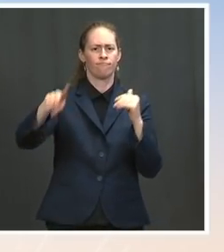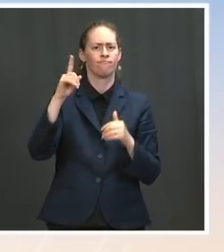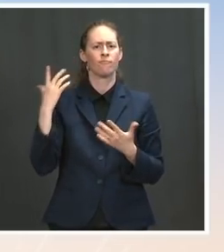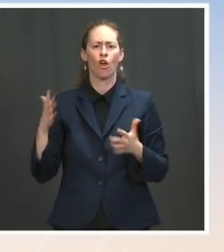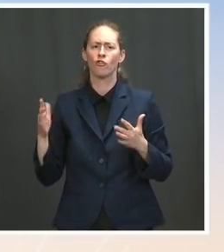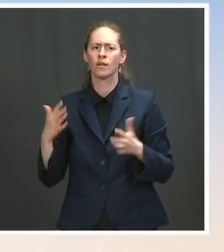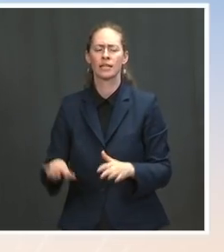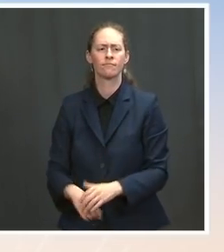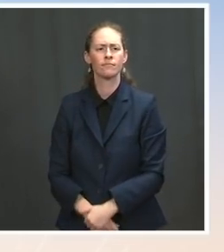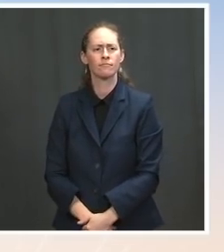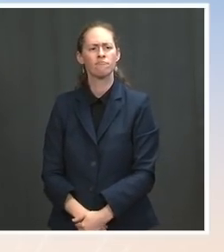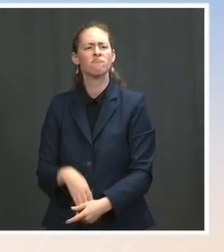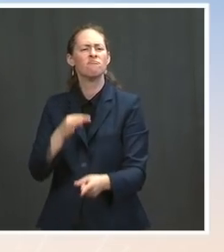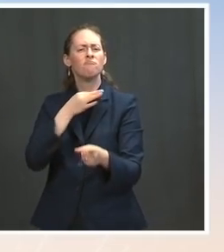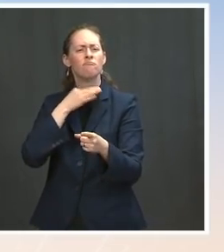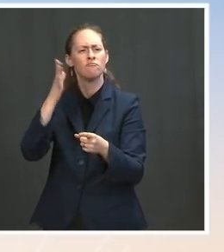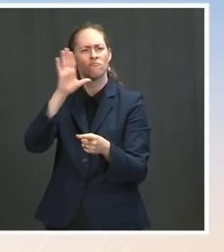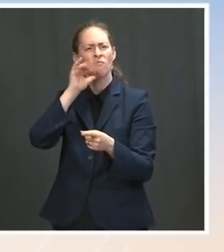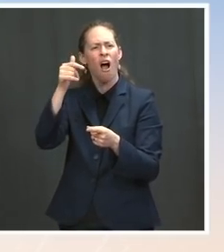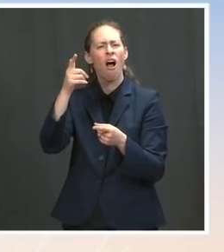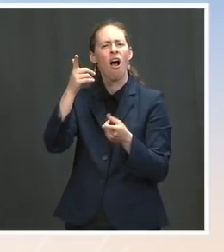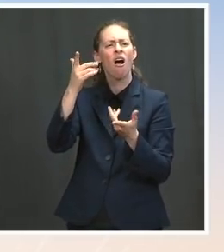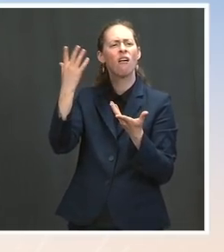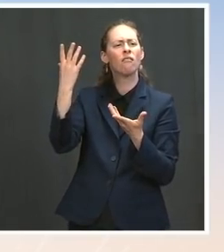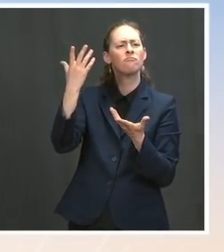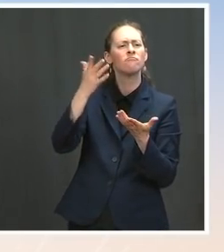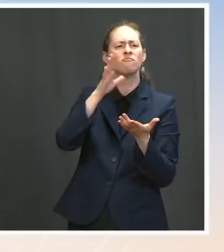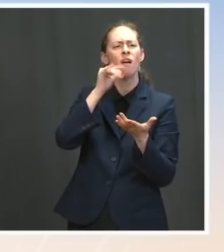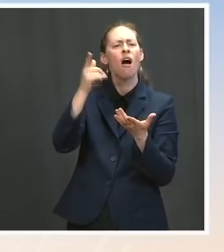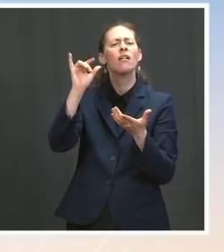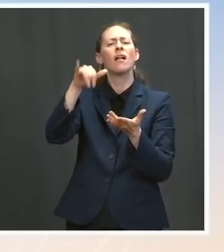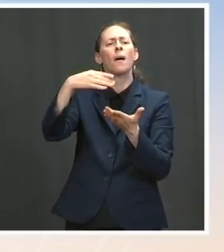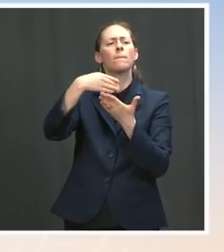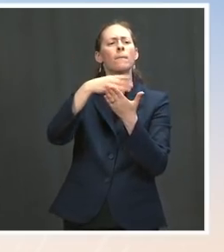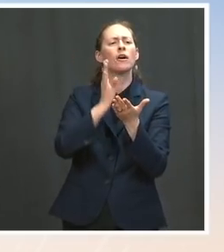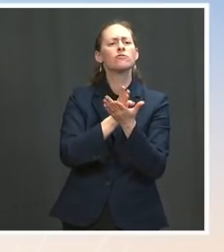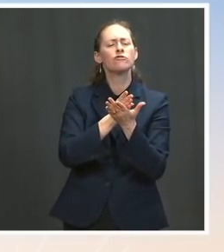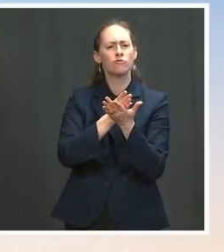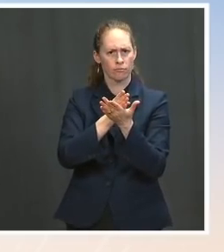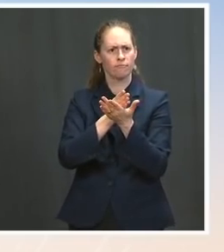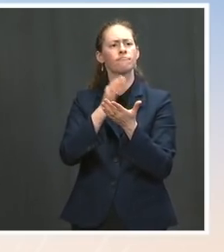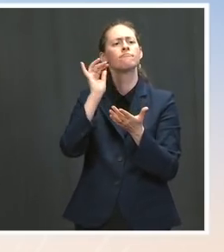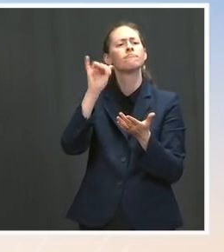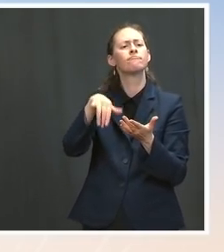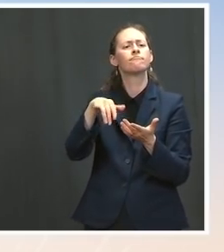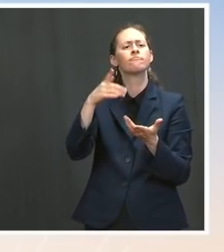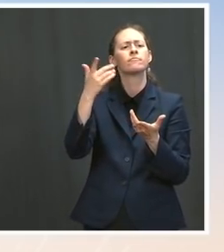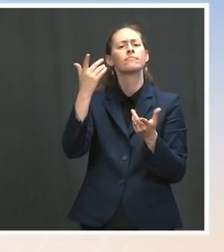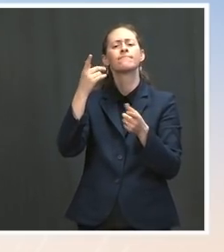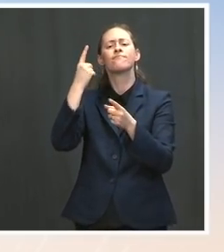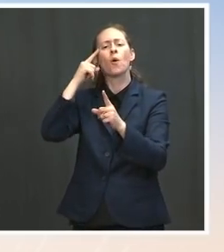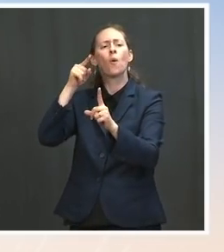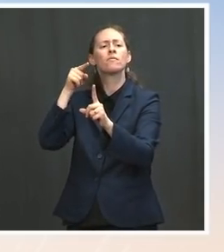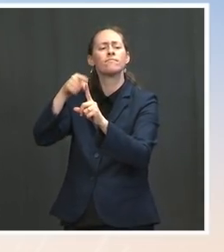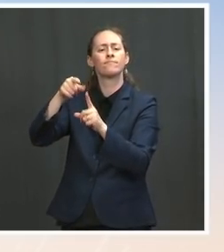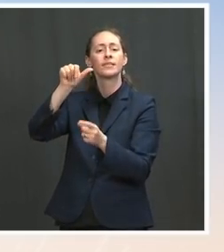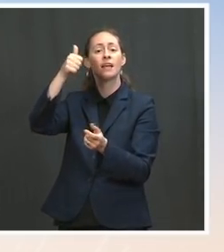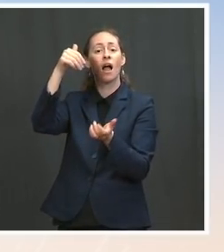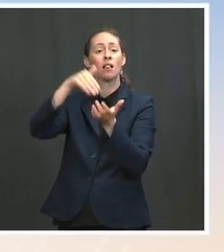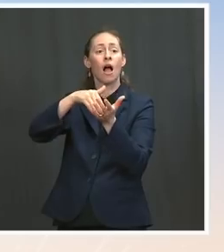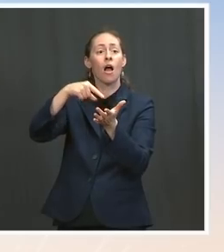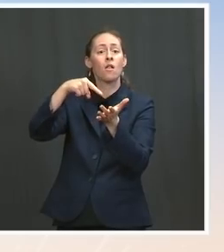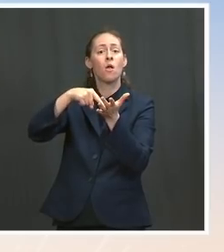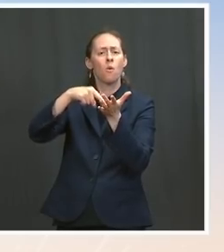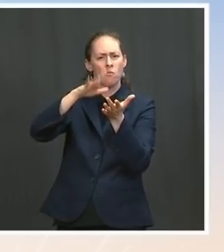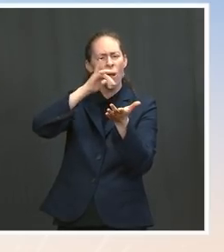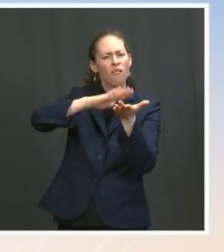include $10,000 in student loan debt forgiveness, for example? That's something that he called on Congress to do when he was a candidate. And he'd be